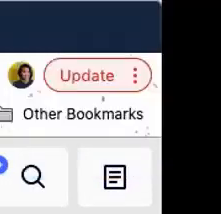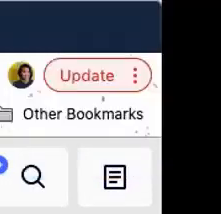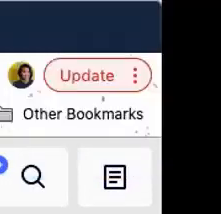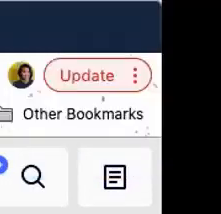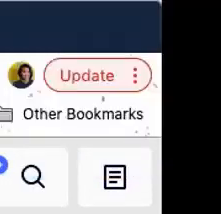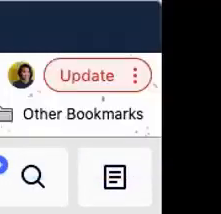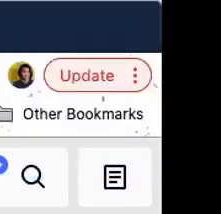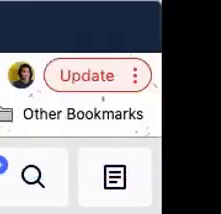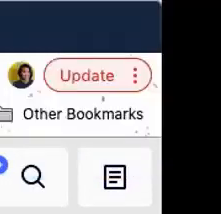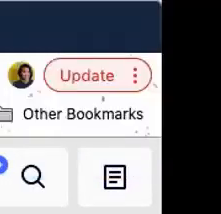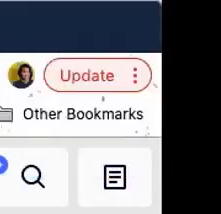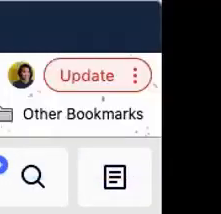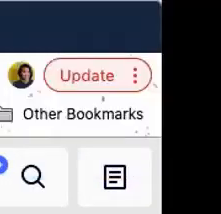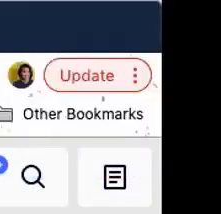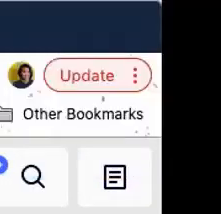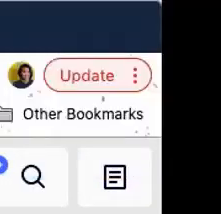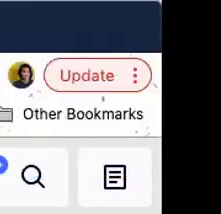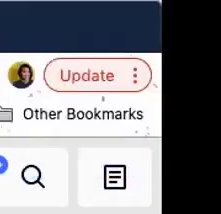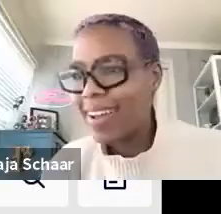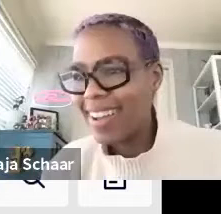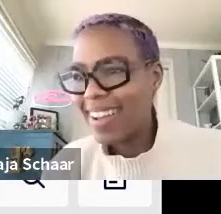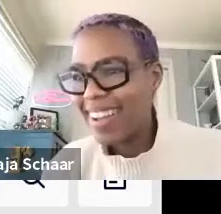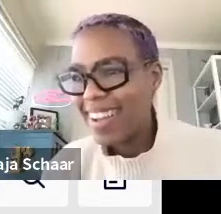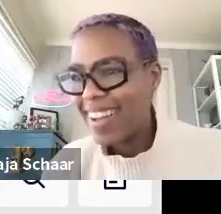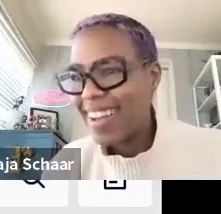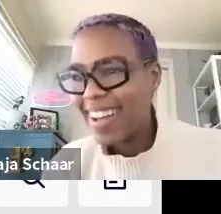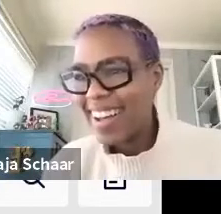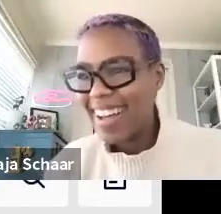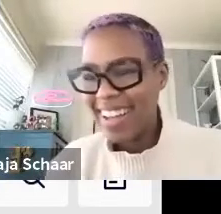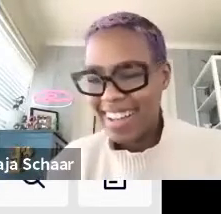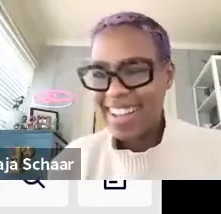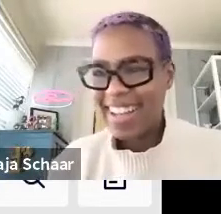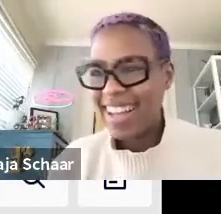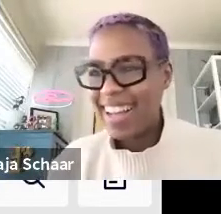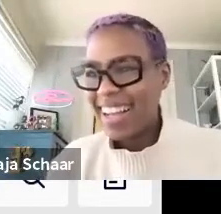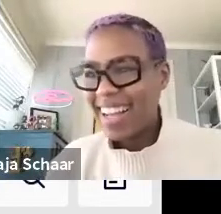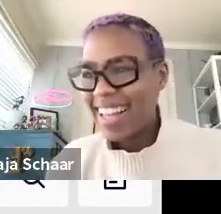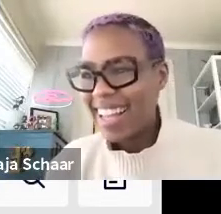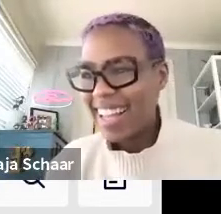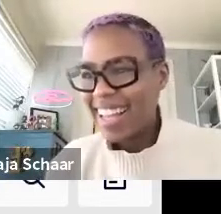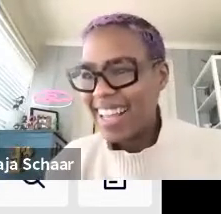Yeah, it's universal basic income. Okay, sorry. No problem.